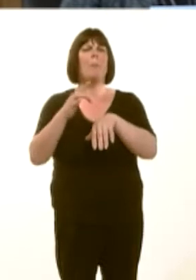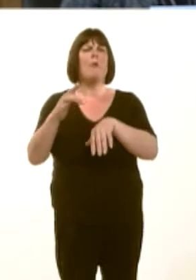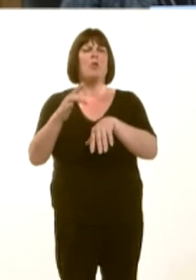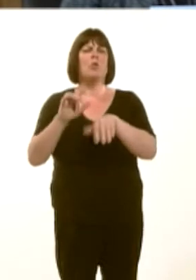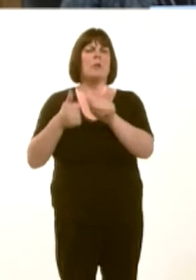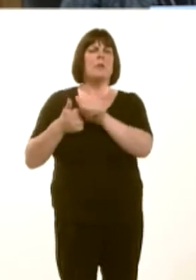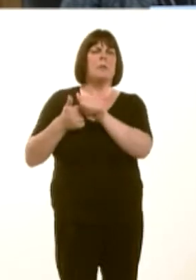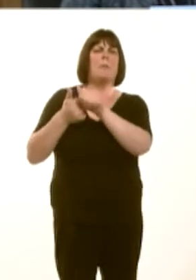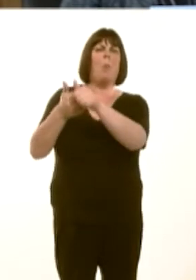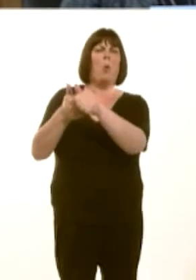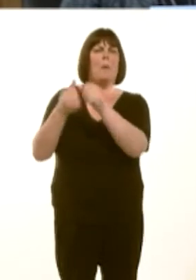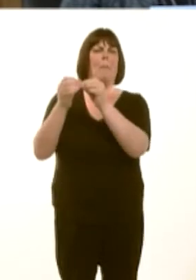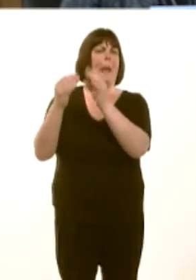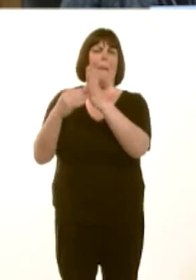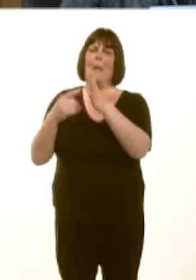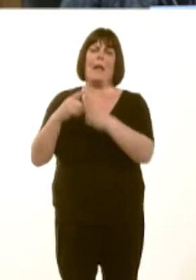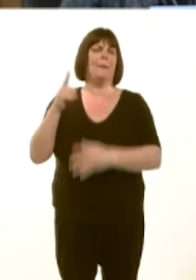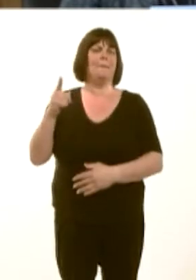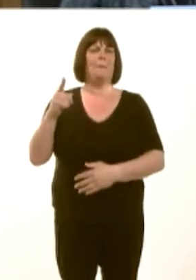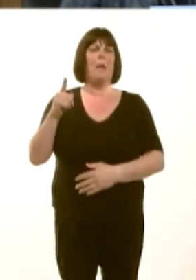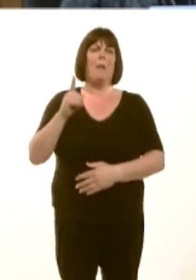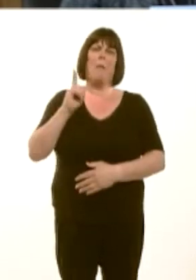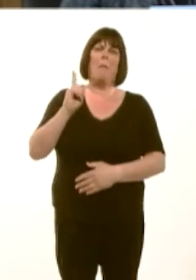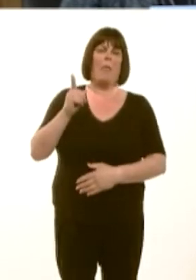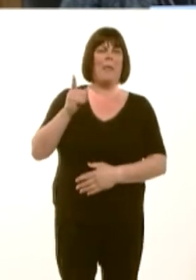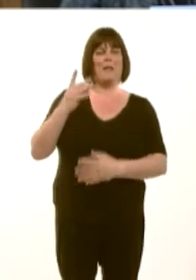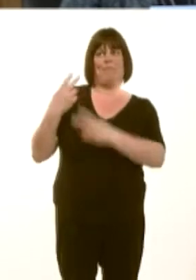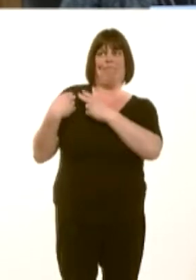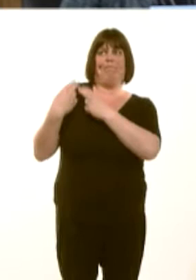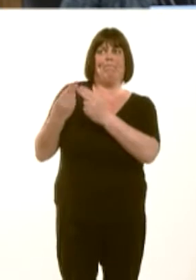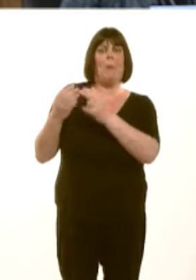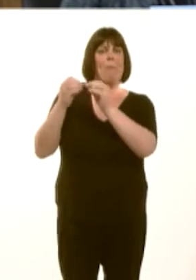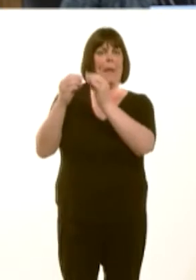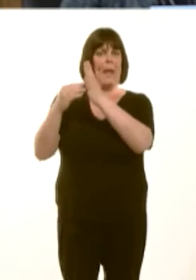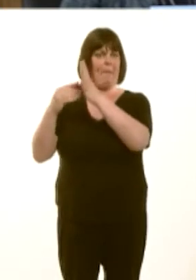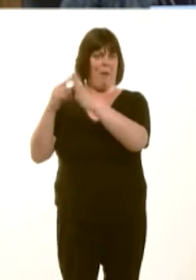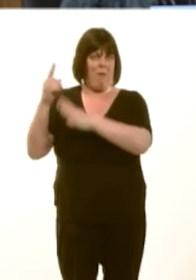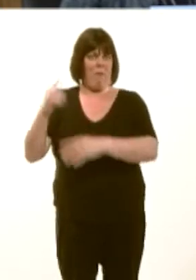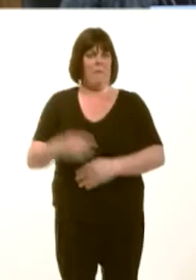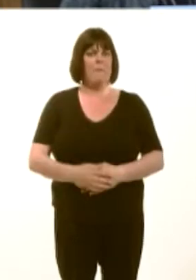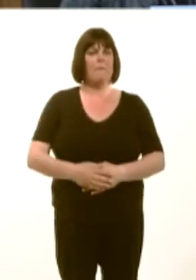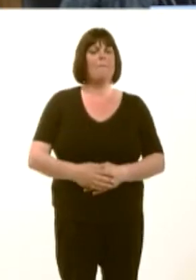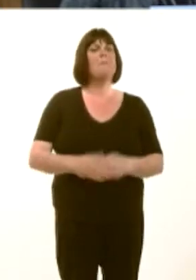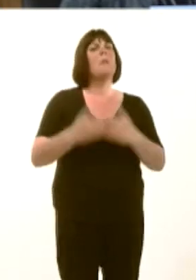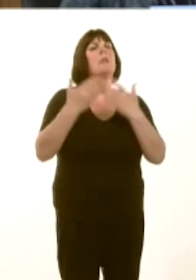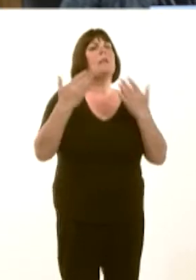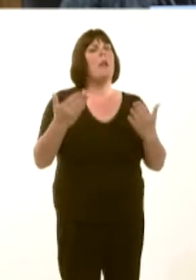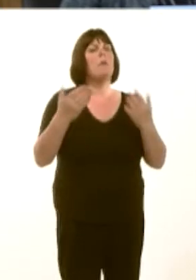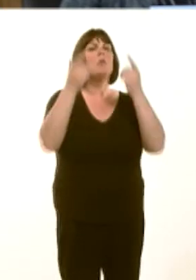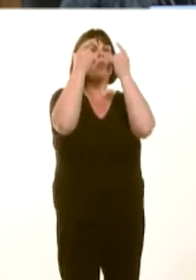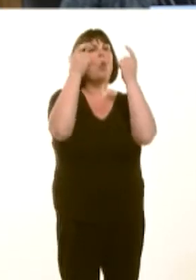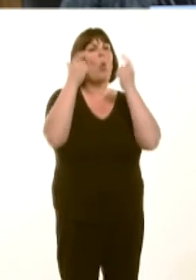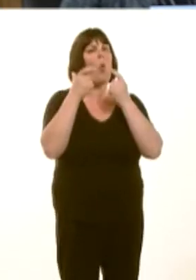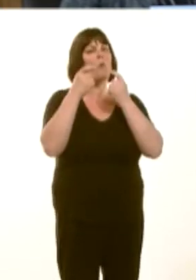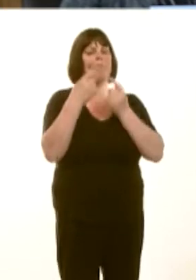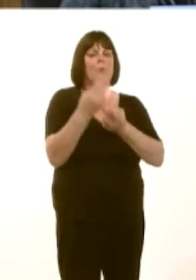BMA's stance, I can tell you that, but that is the view of the BMA. It's now up to the courts to consider